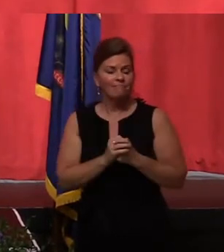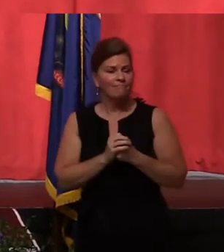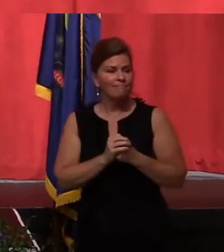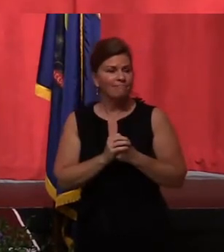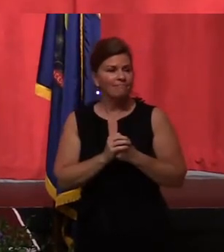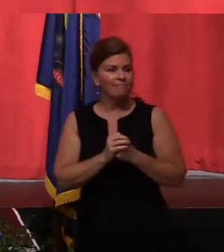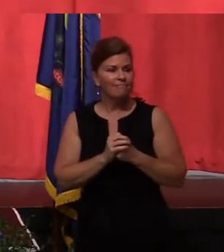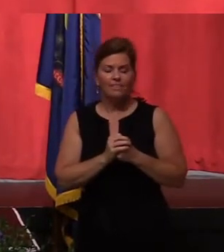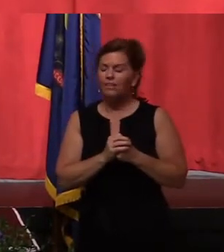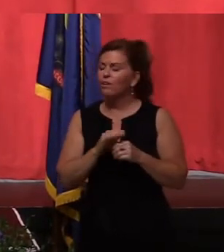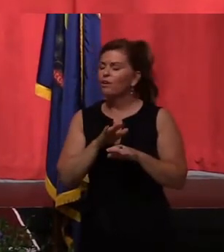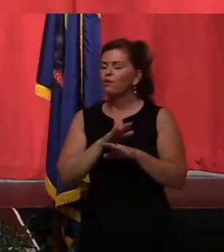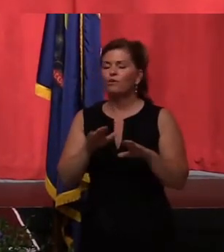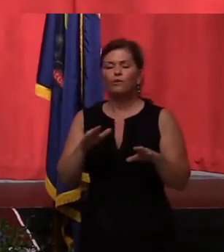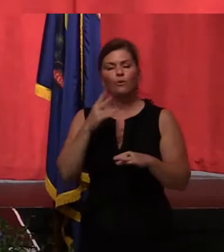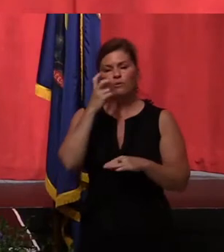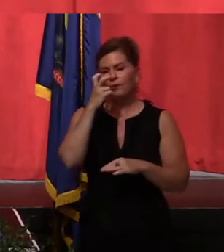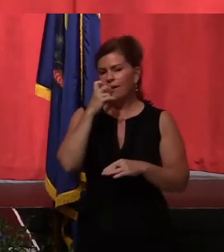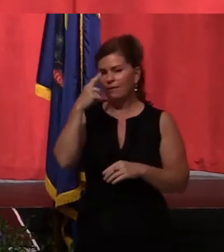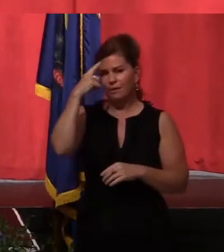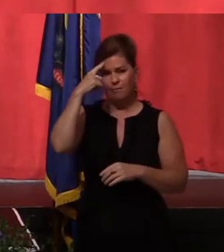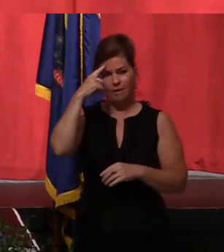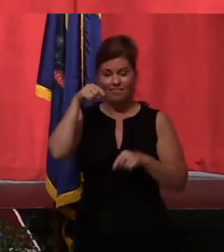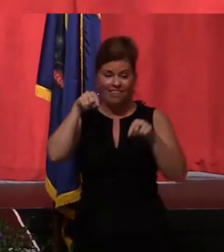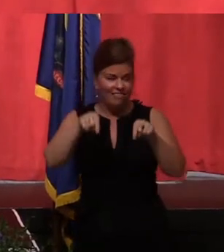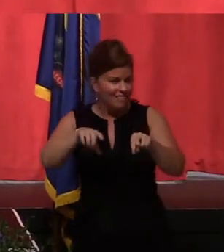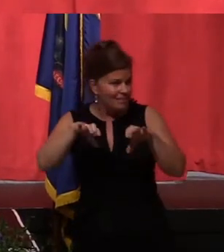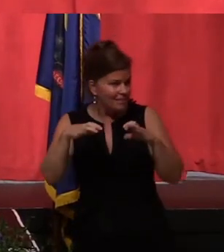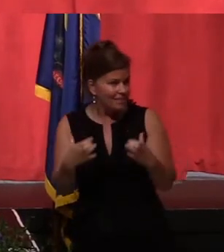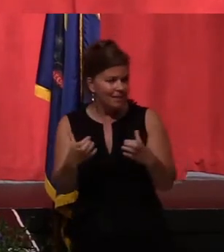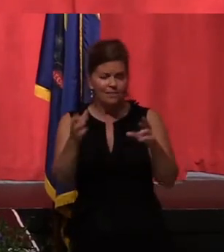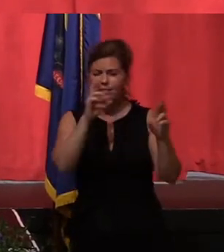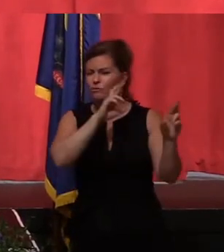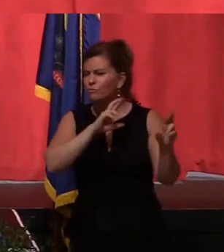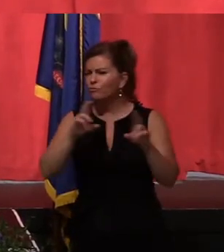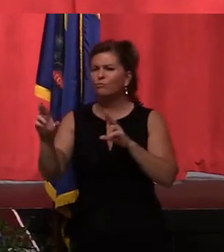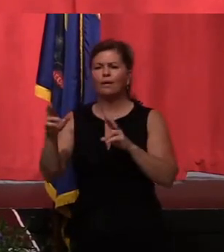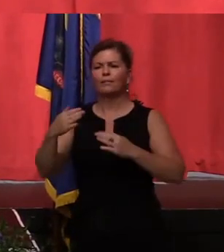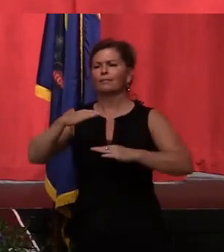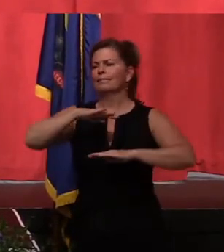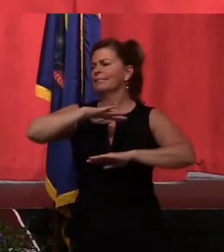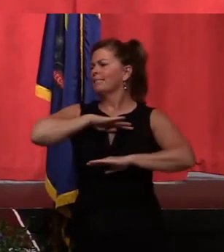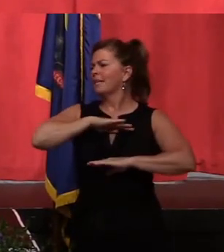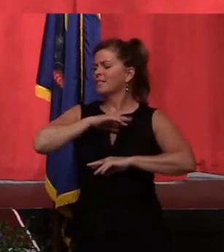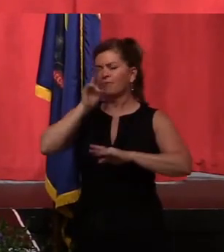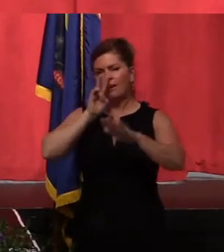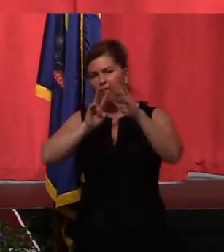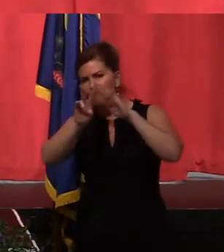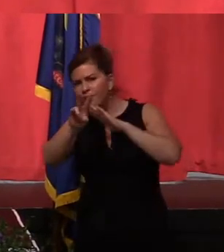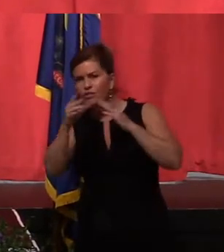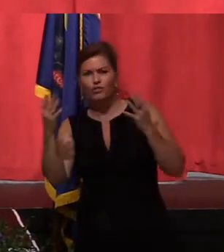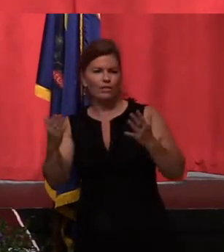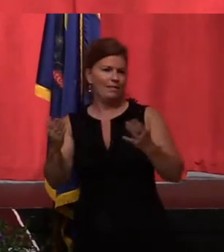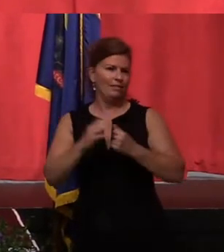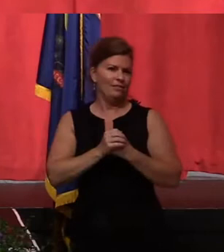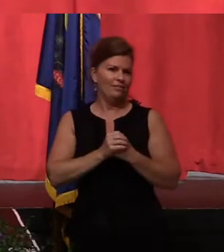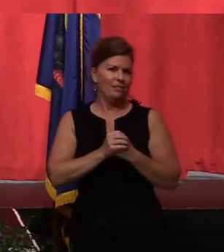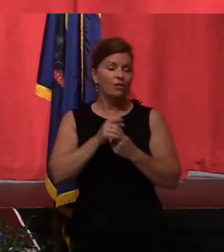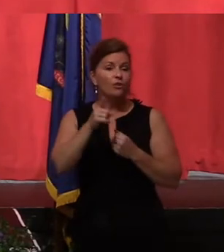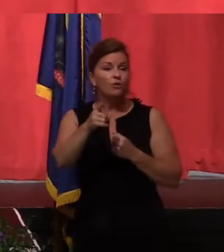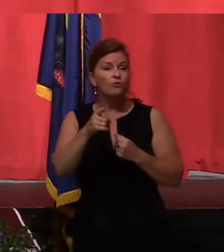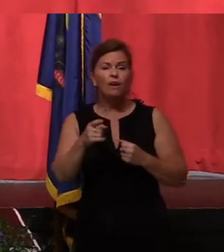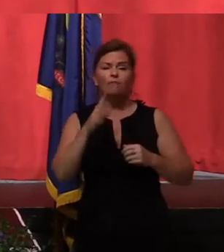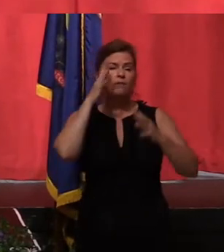that the graduating class of 2020 is ready to fulfill the vision of U32. You have the passion, creativity, and